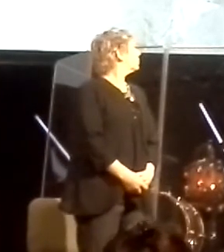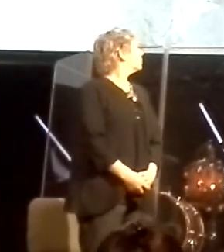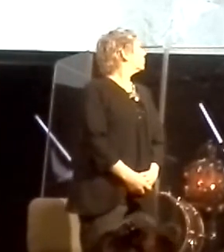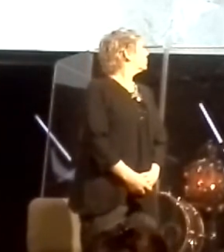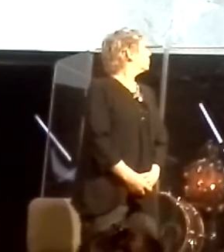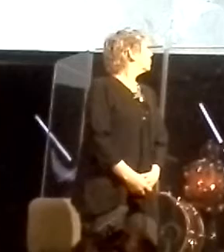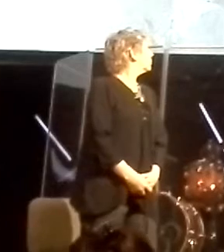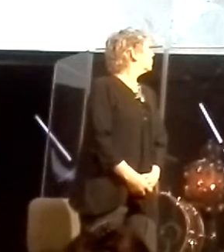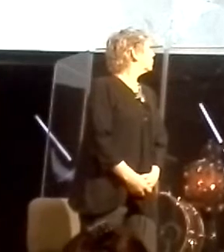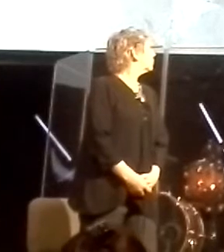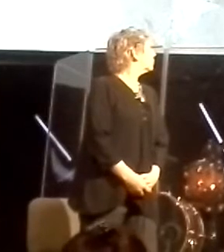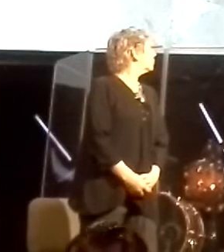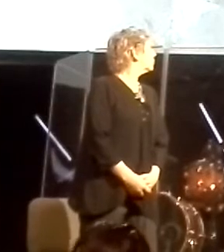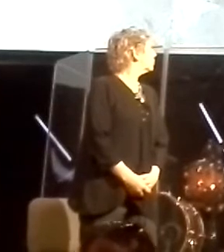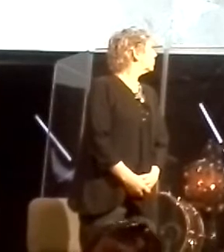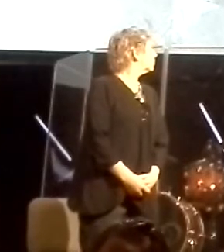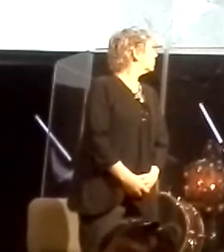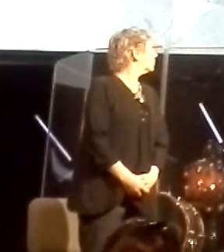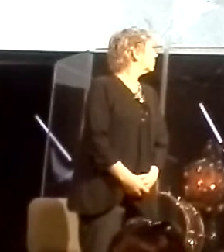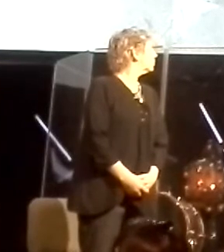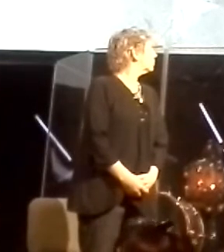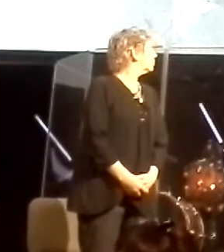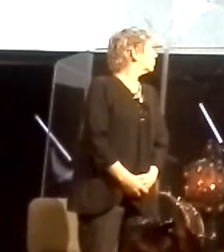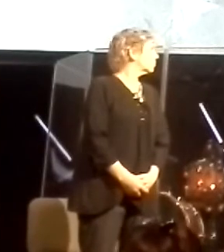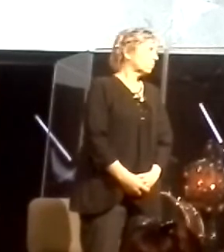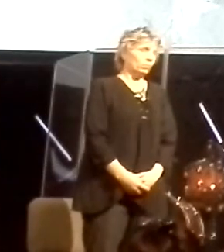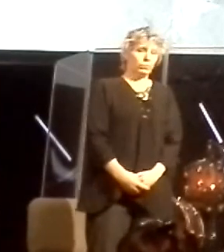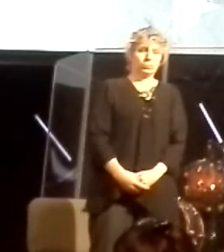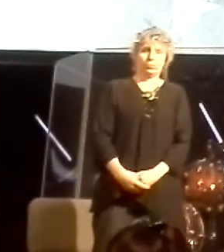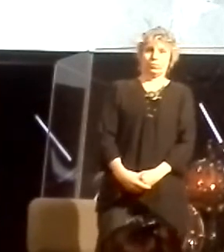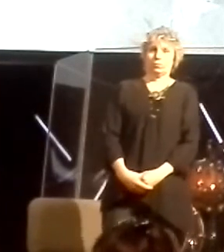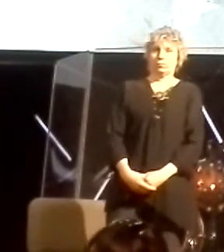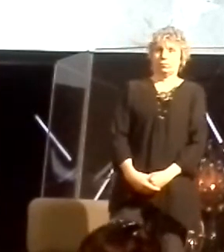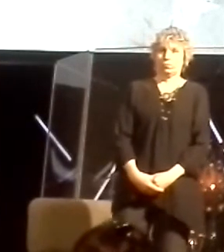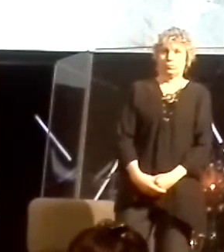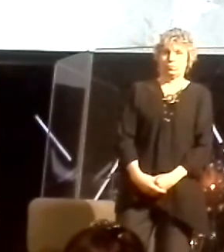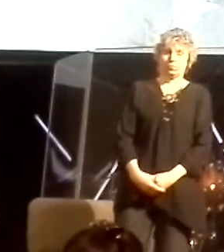I've hidden in the garden